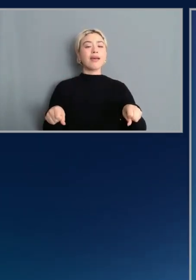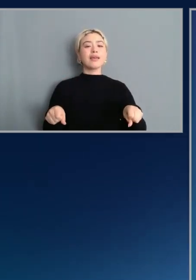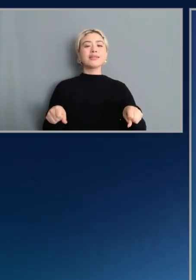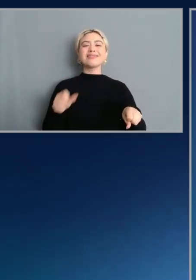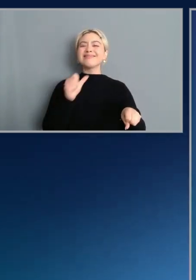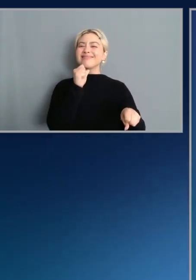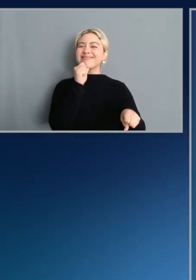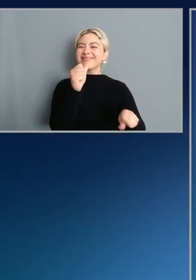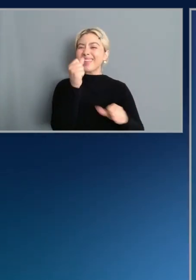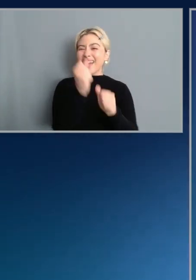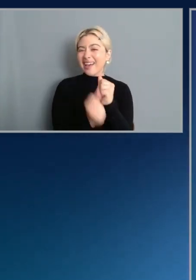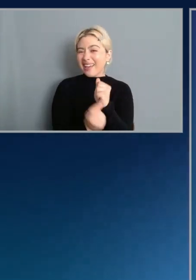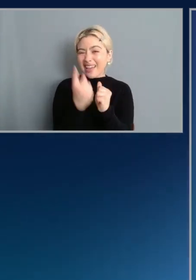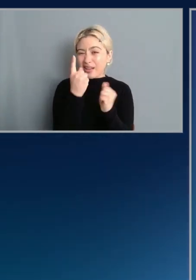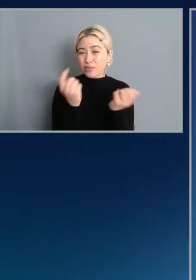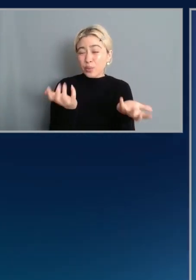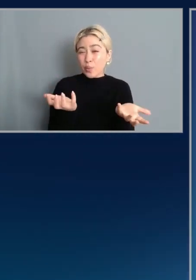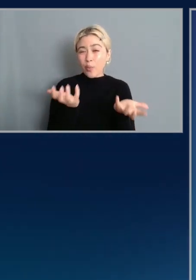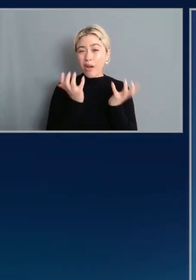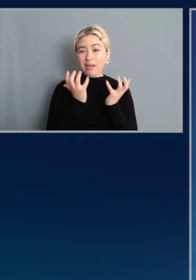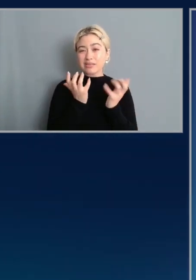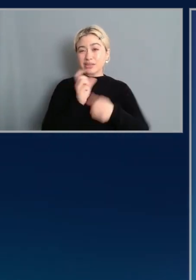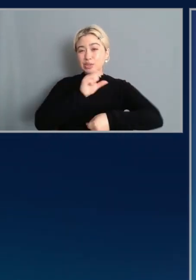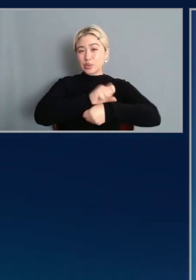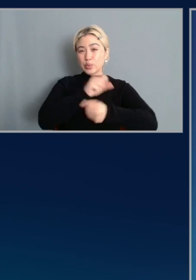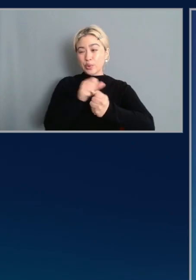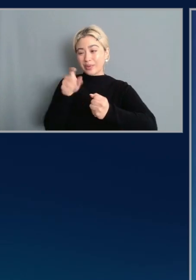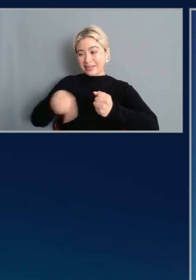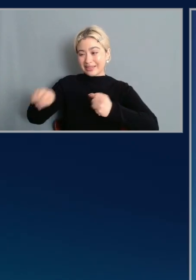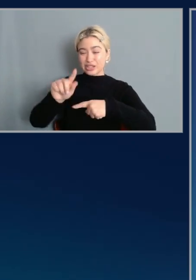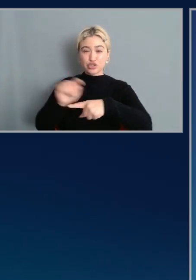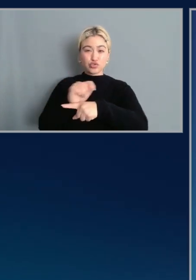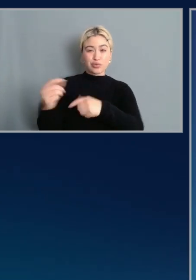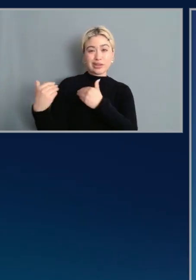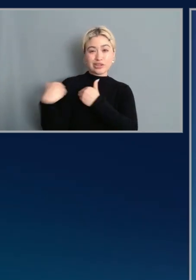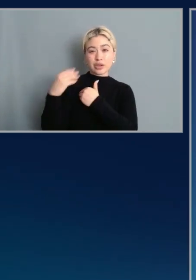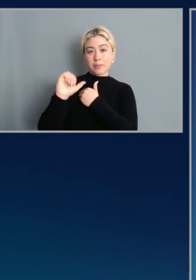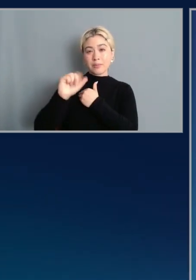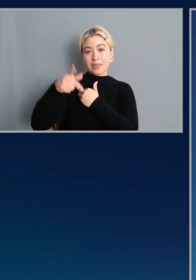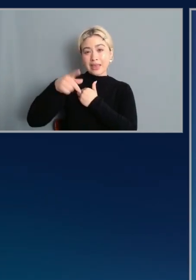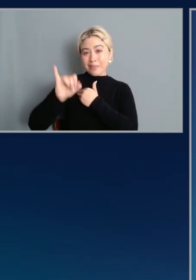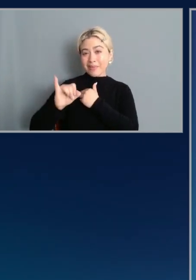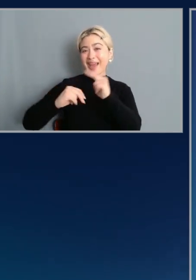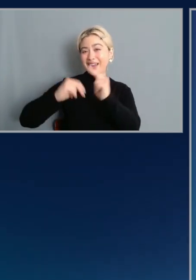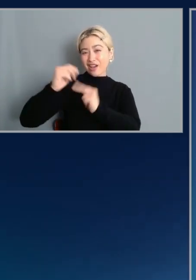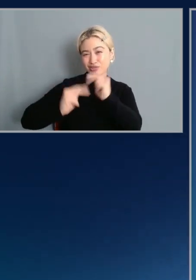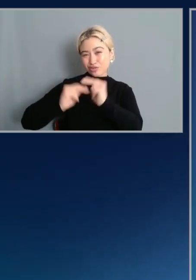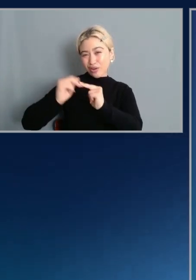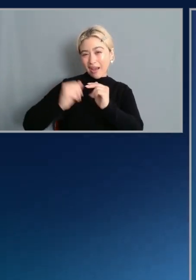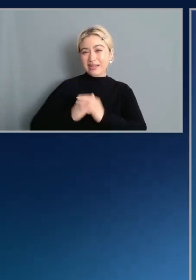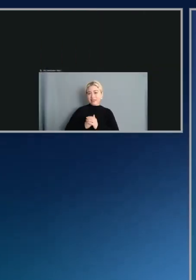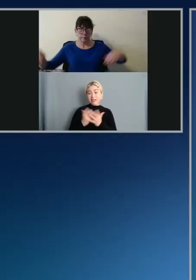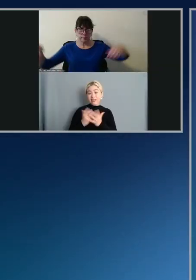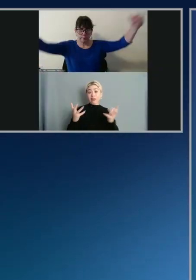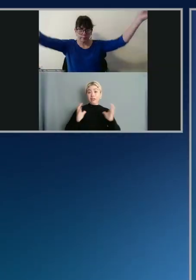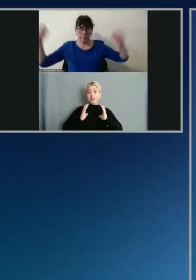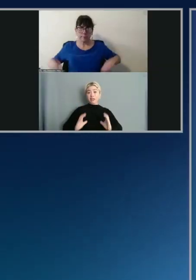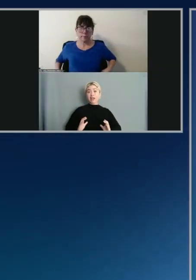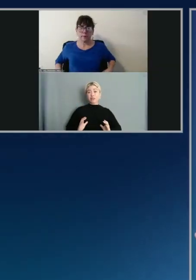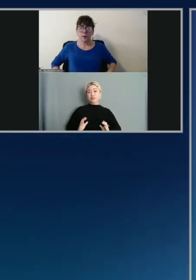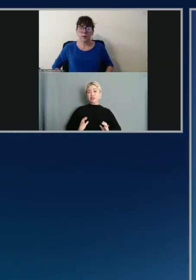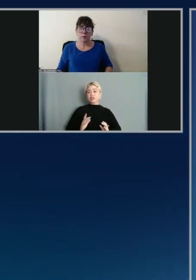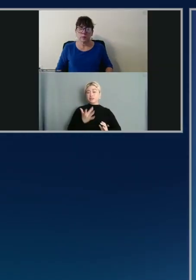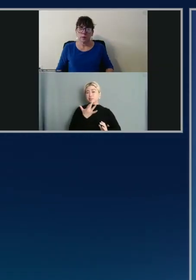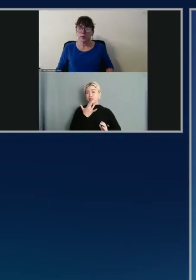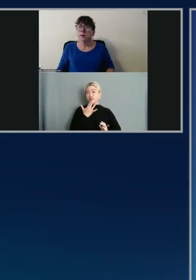everyone wants to work with this training job API construct necessarily. A lot of customers really want to